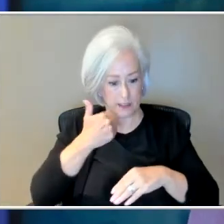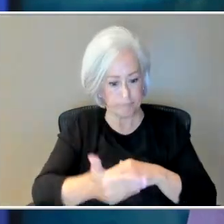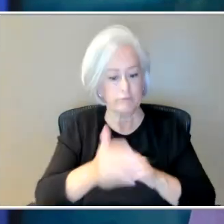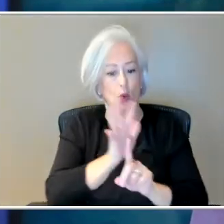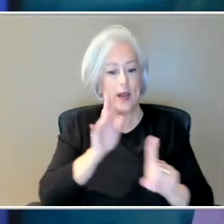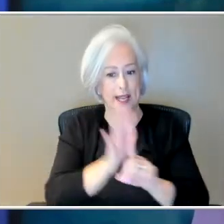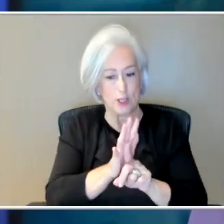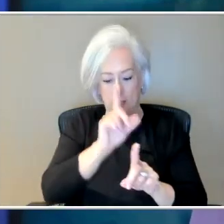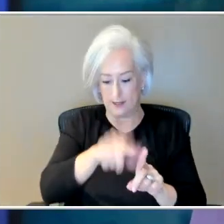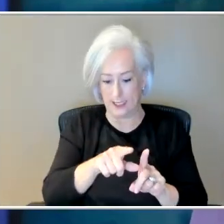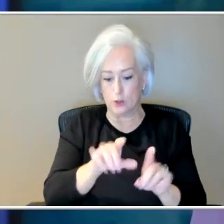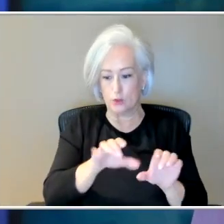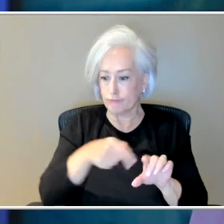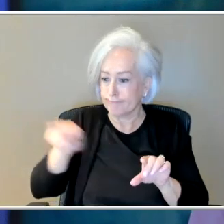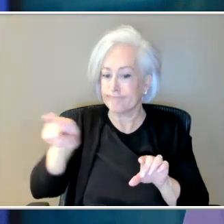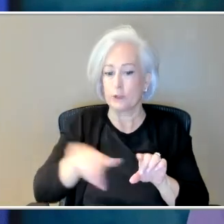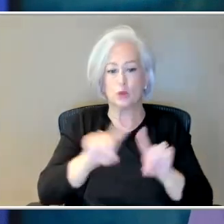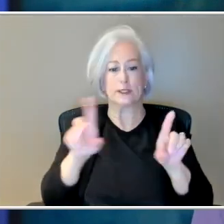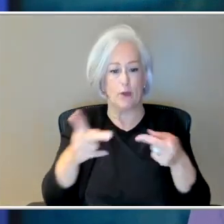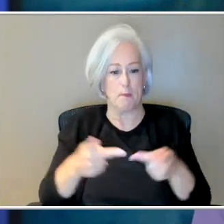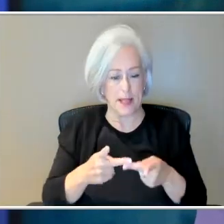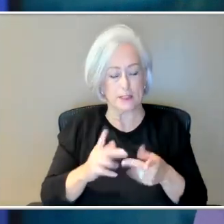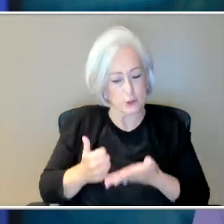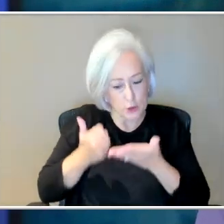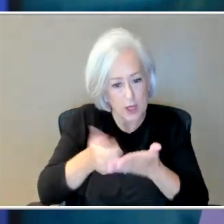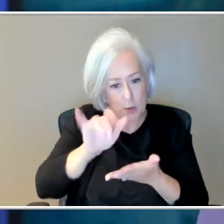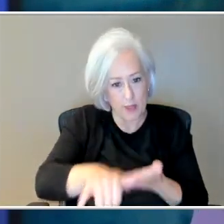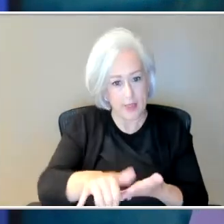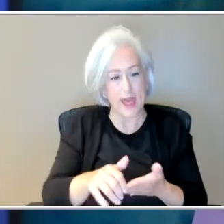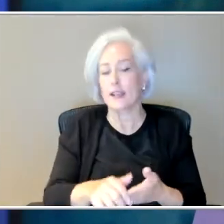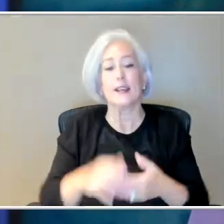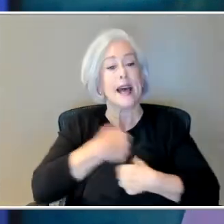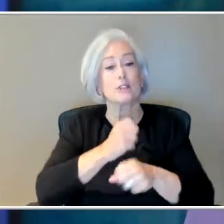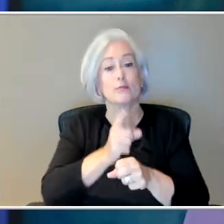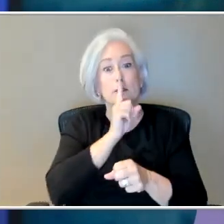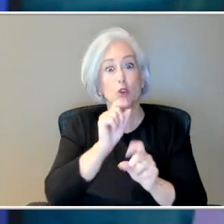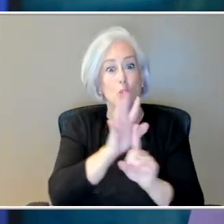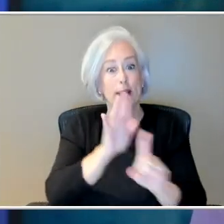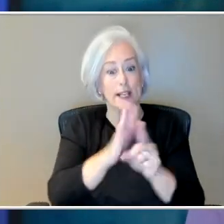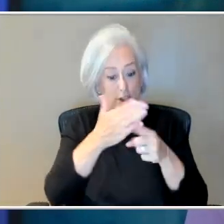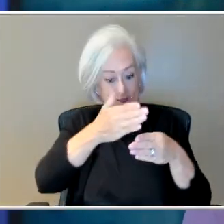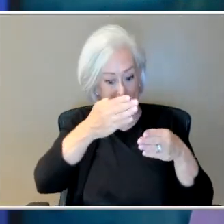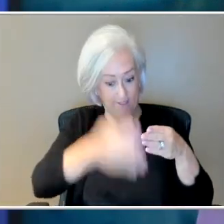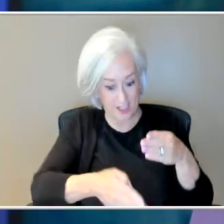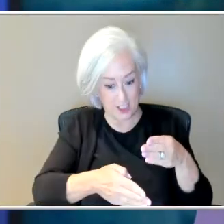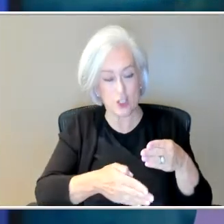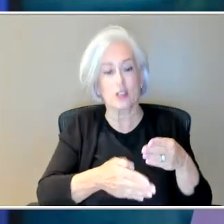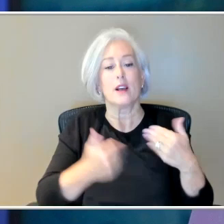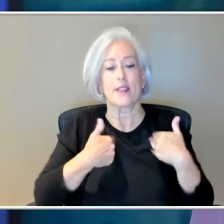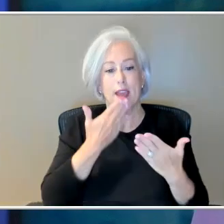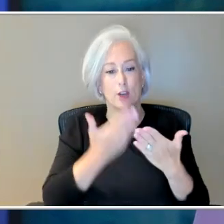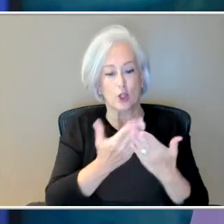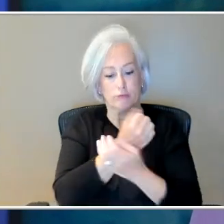that kind of extra help, and then to make sure when radiation is complete that they get a transition, a very safe transition back